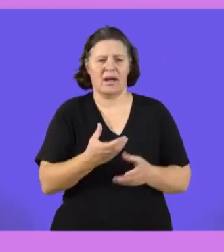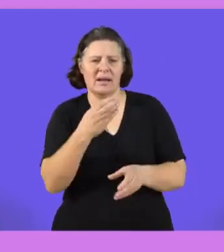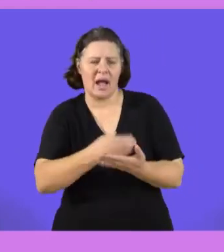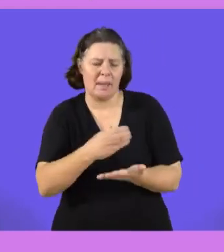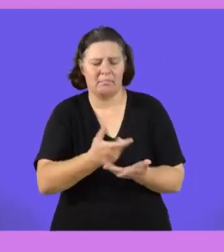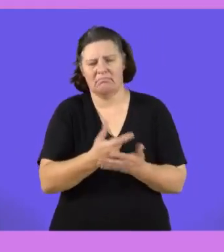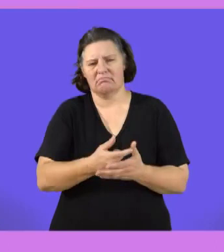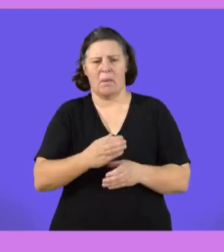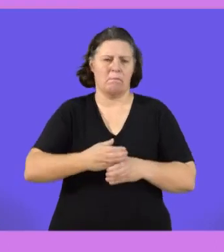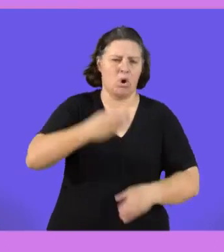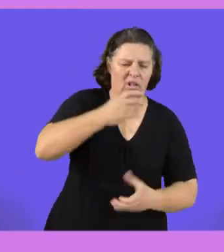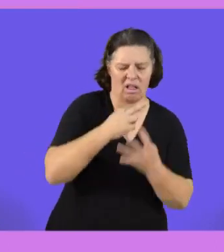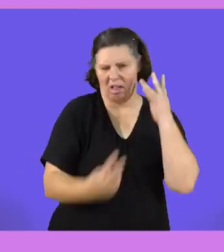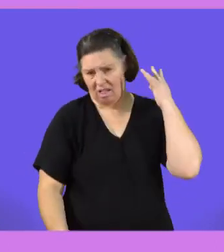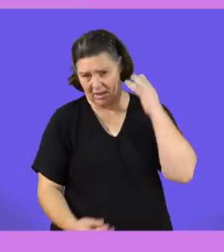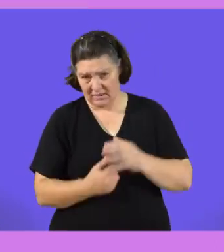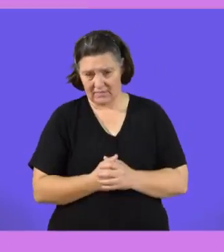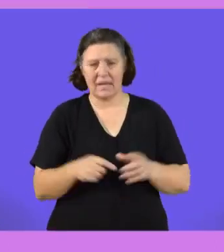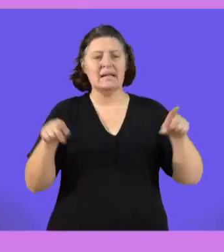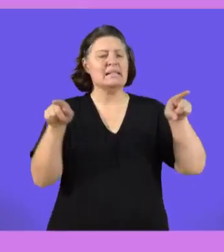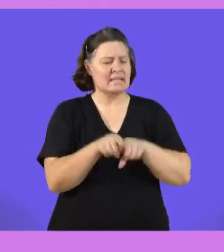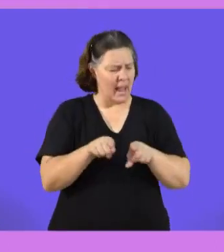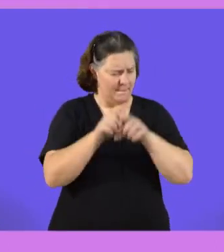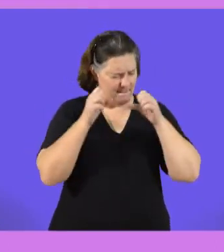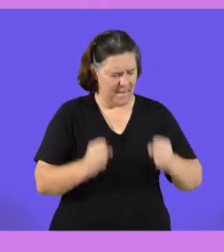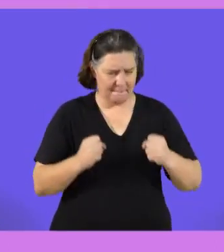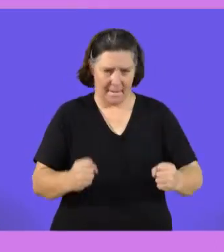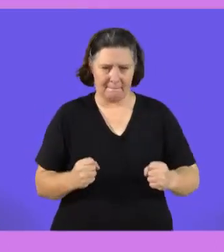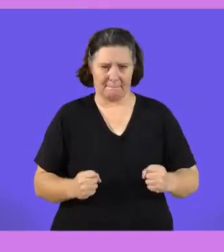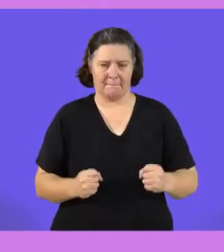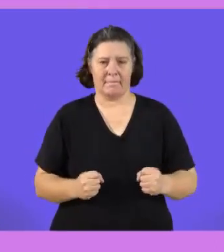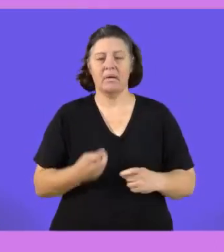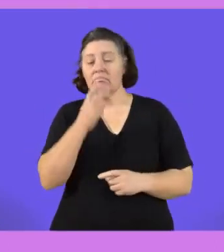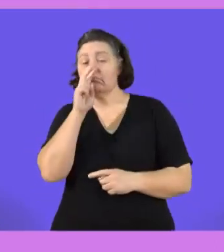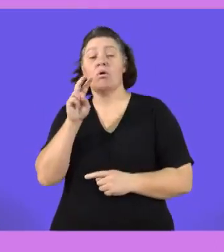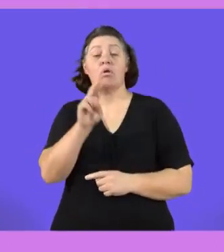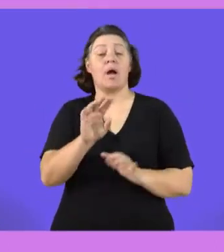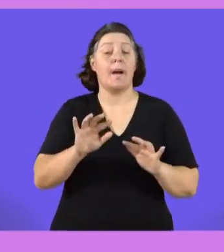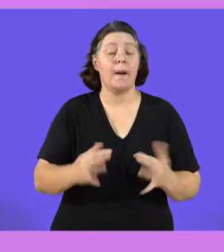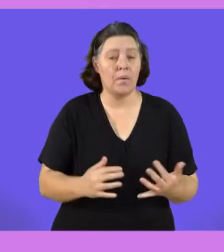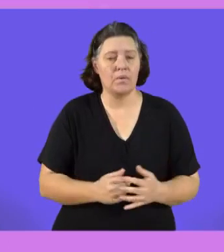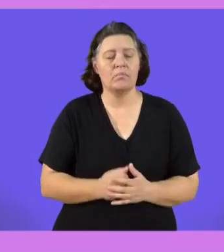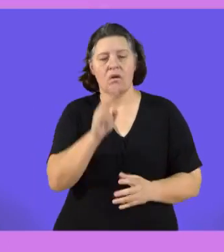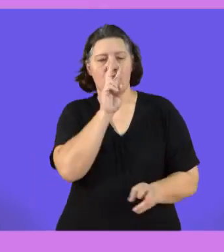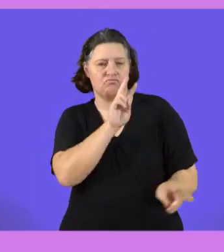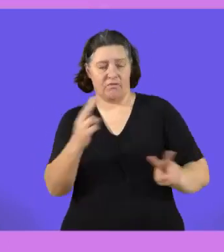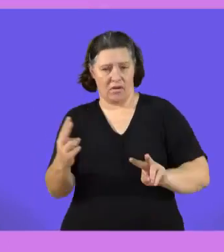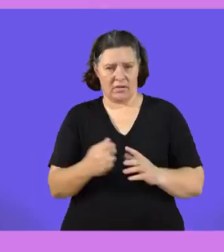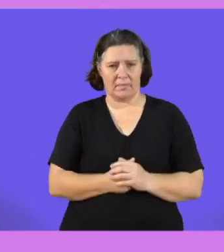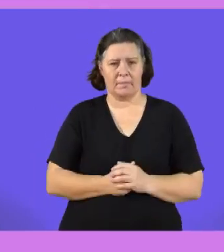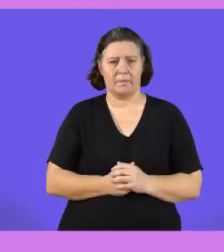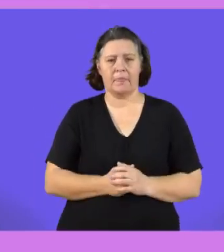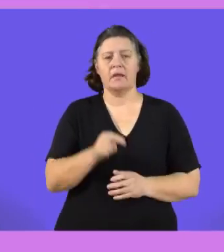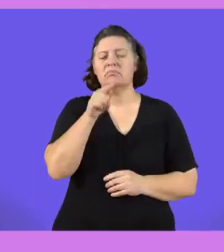jugs, bottles, and so forth. Now, same principle will apply here. Again, and I'm going to look at this by just referring to